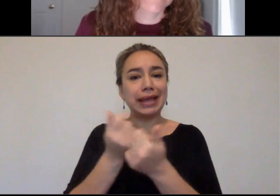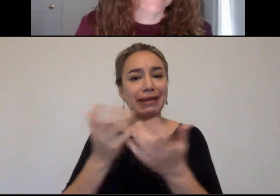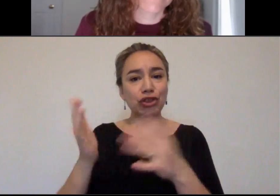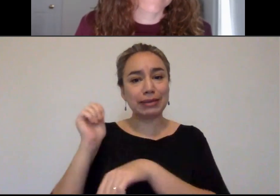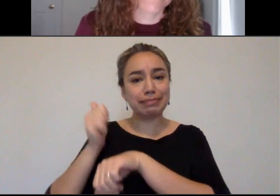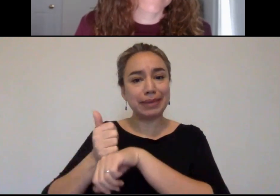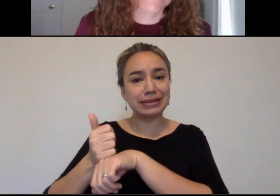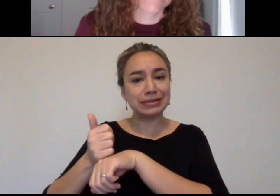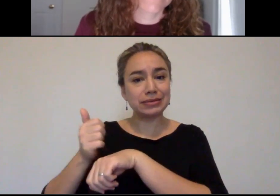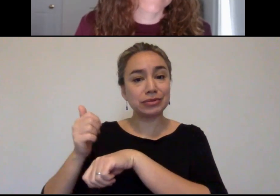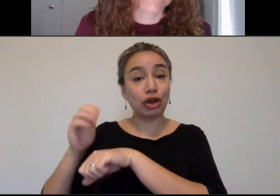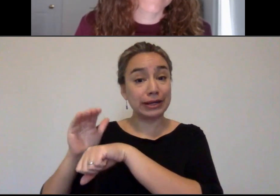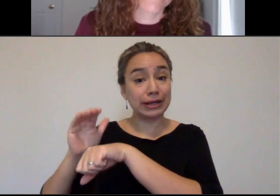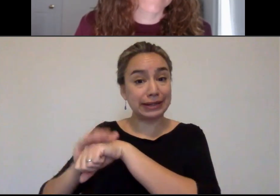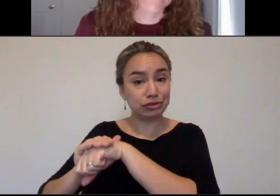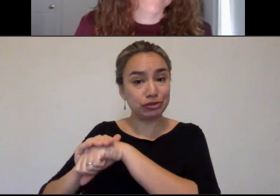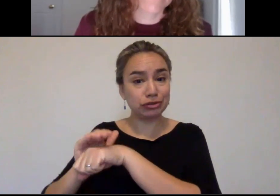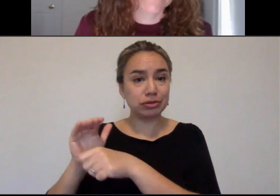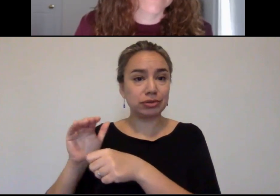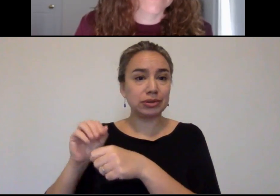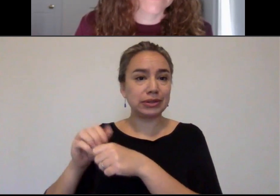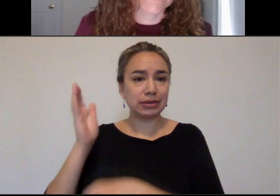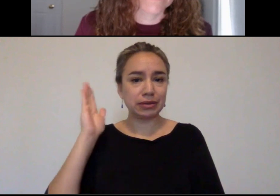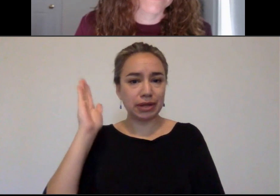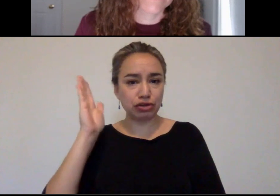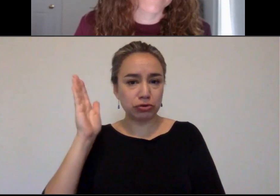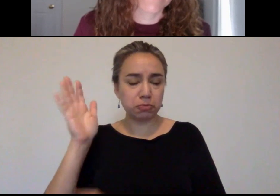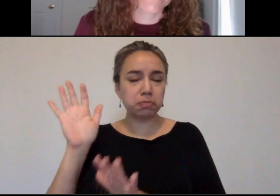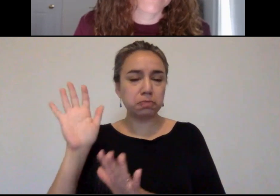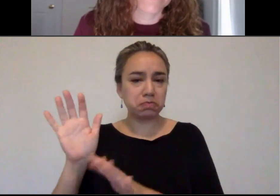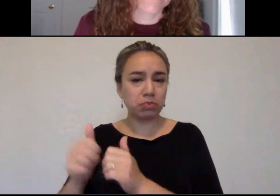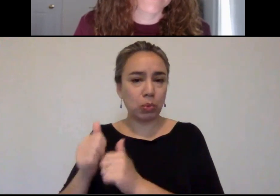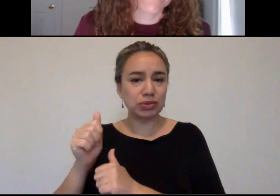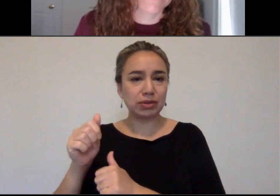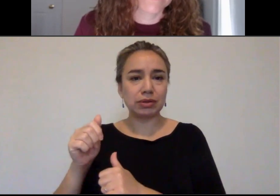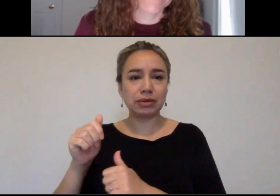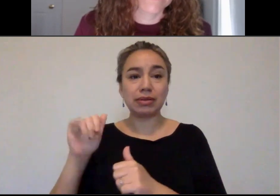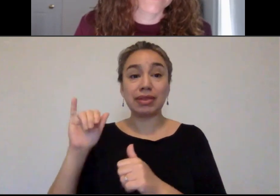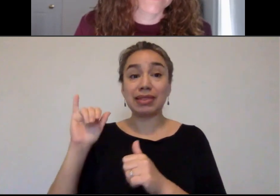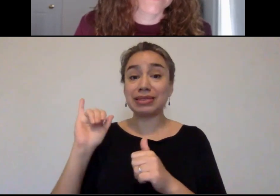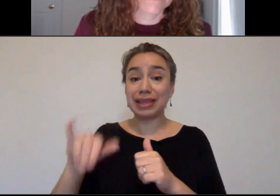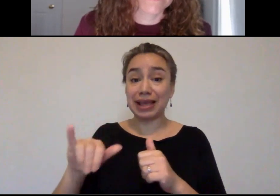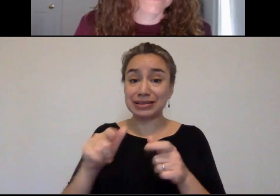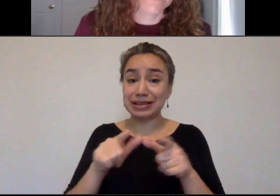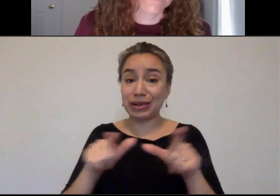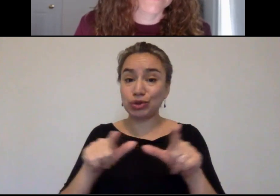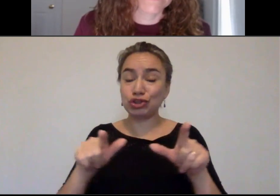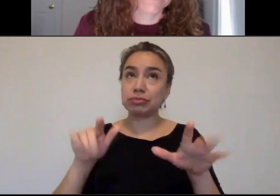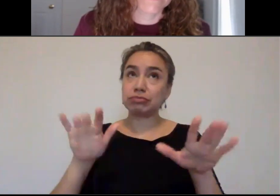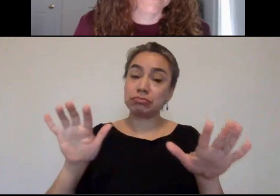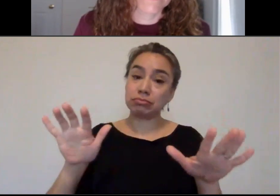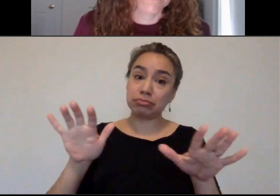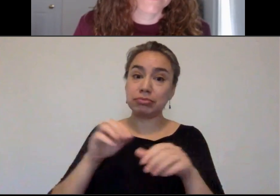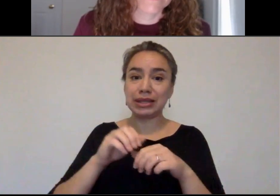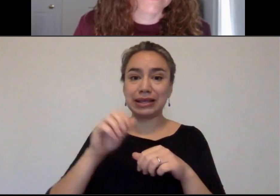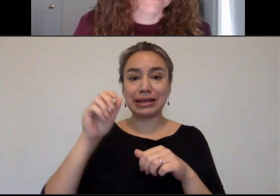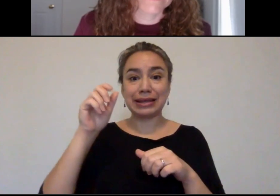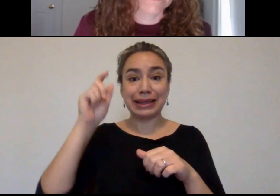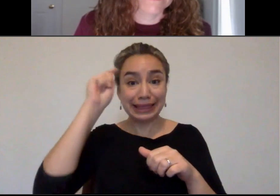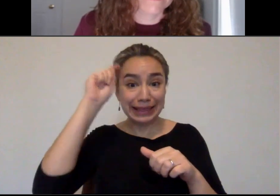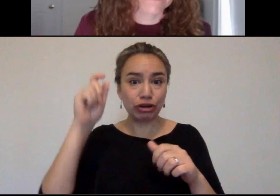English in the lecture for the most part, because that's the language that in theory everybody in the classroom